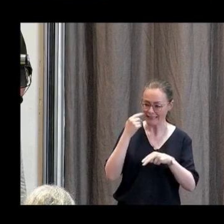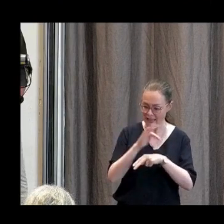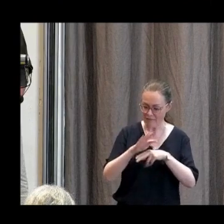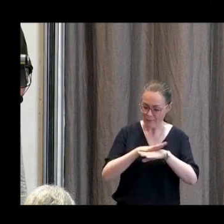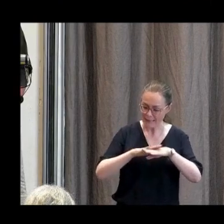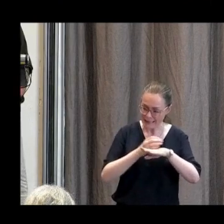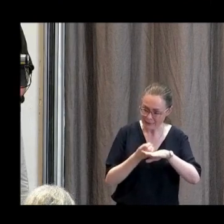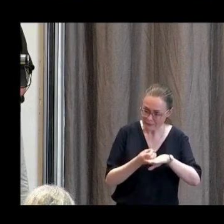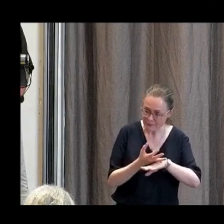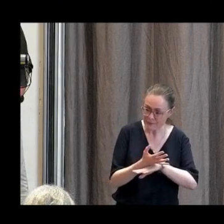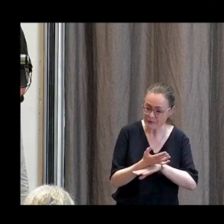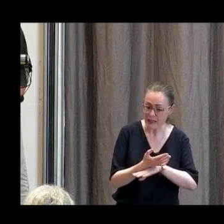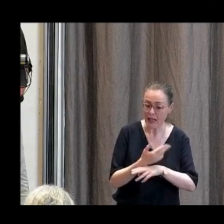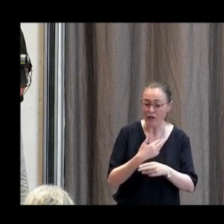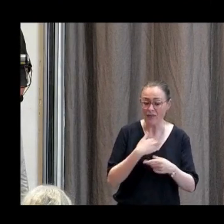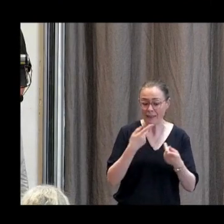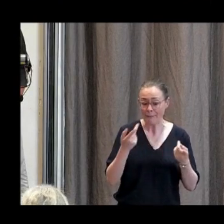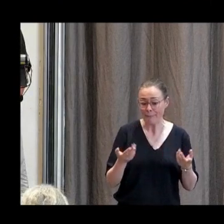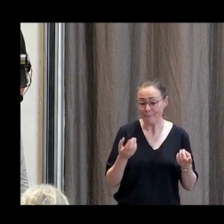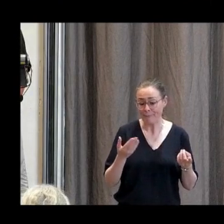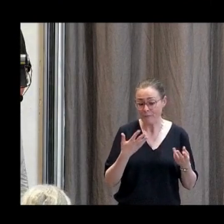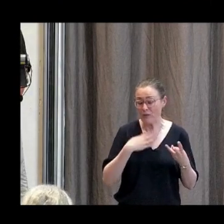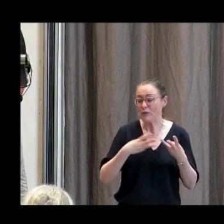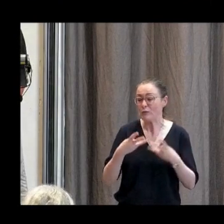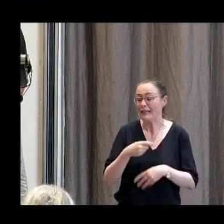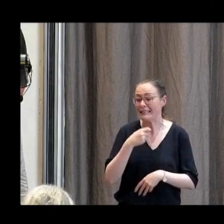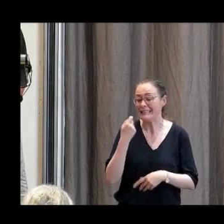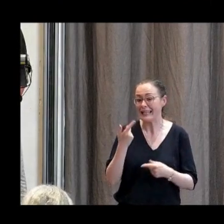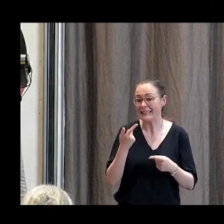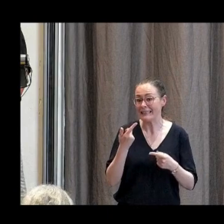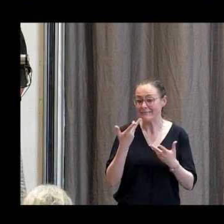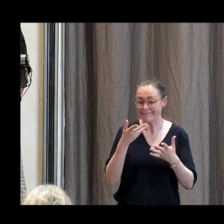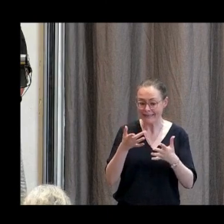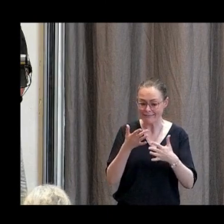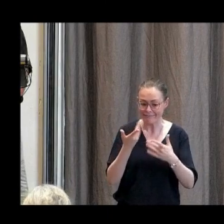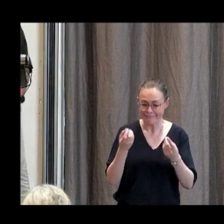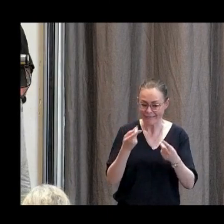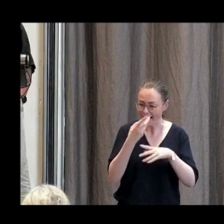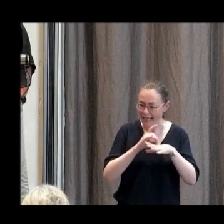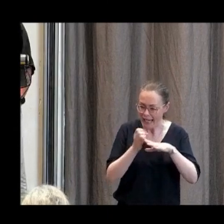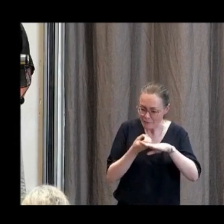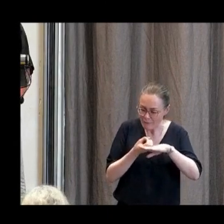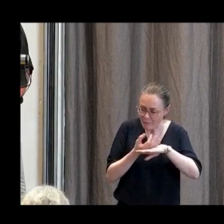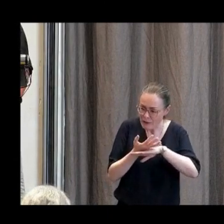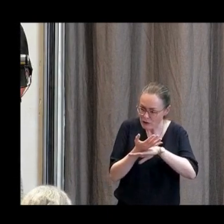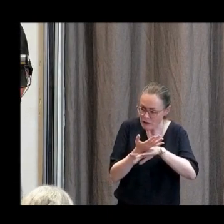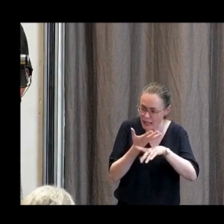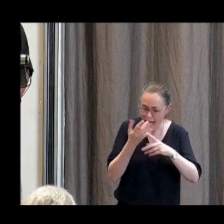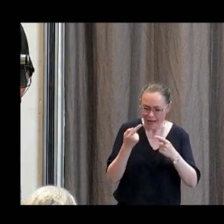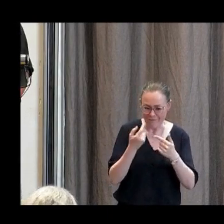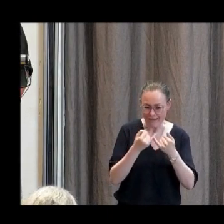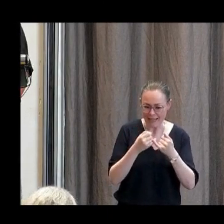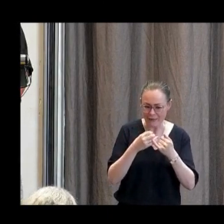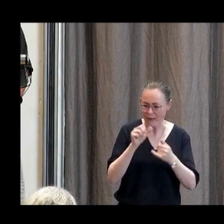skin. Really not to labour on this, but just to say that the nature of that emission is comprised of things